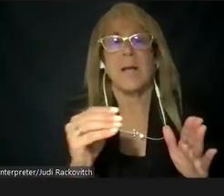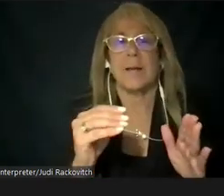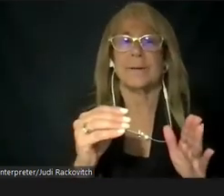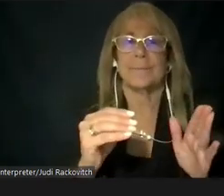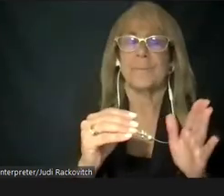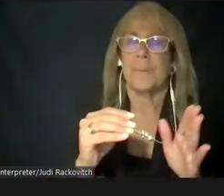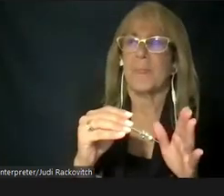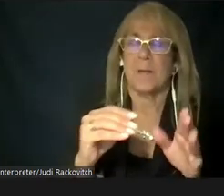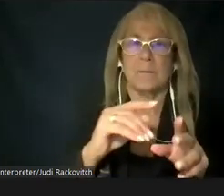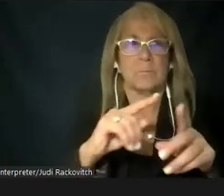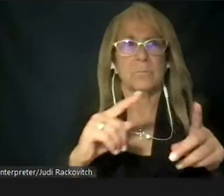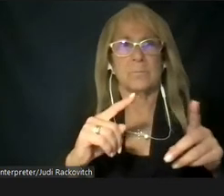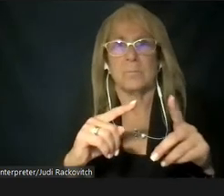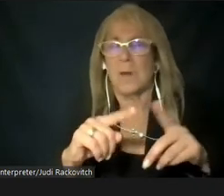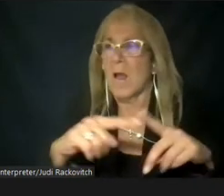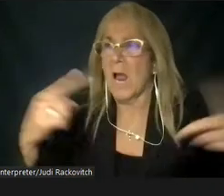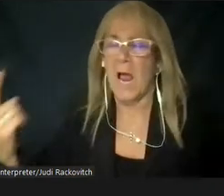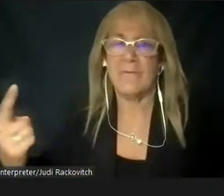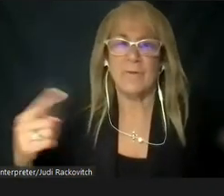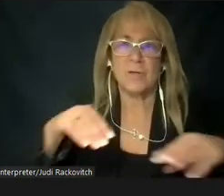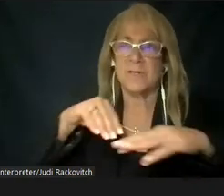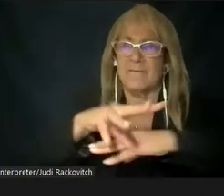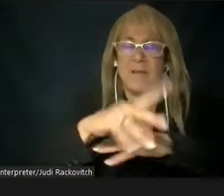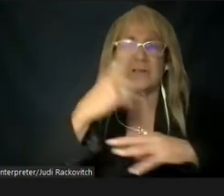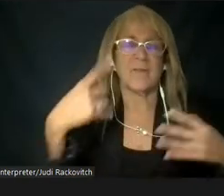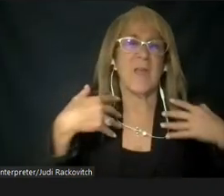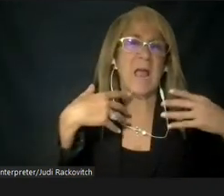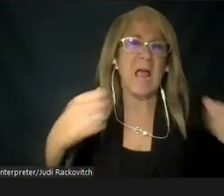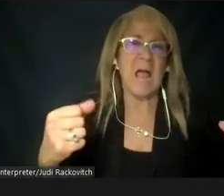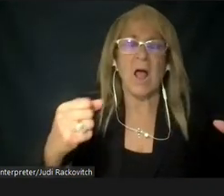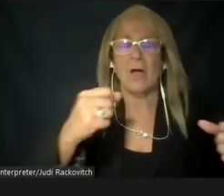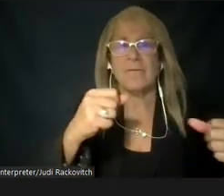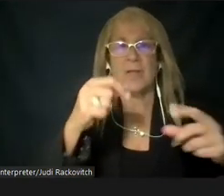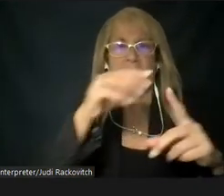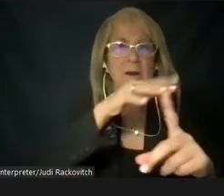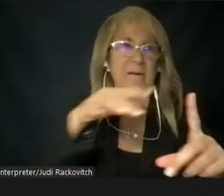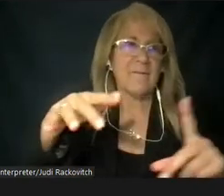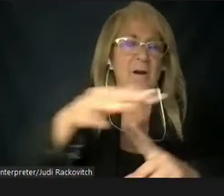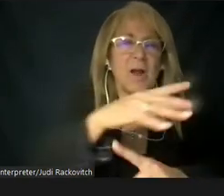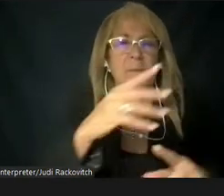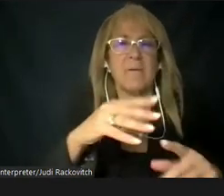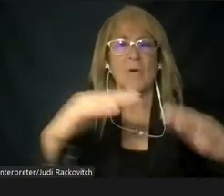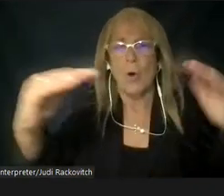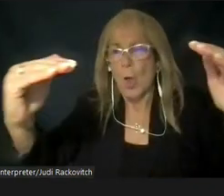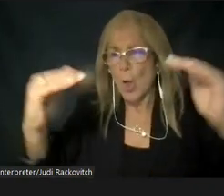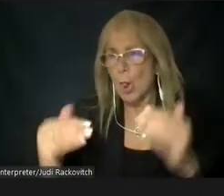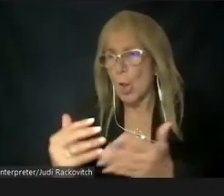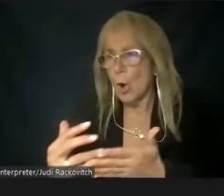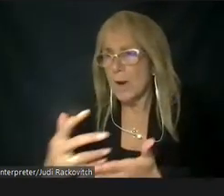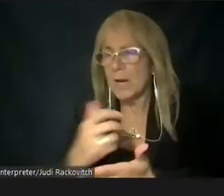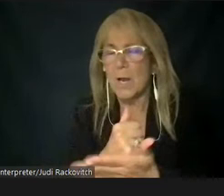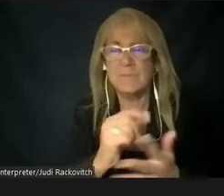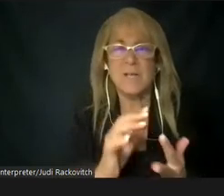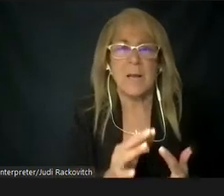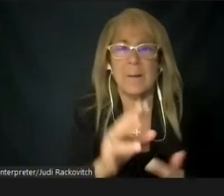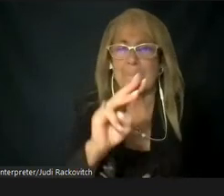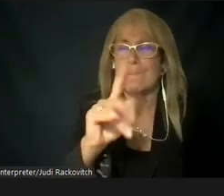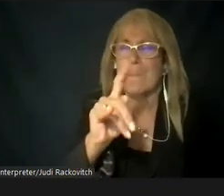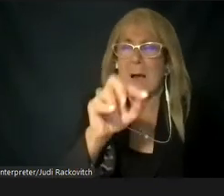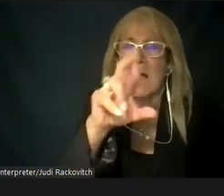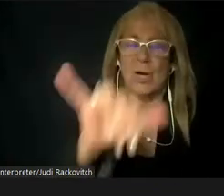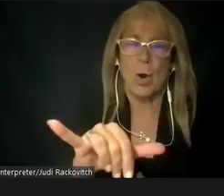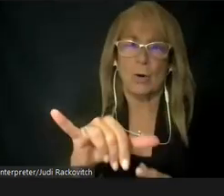effects of federal projects on the health or environment of minority and low-income populations to the greatest extent practicable and permitted by law.